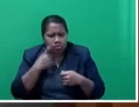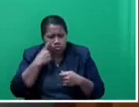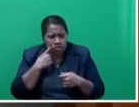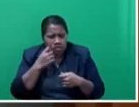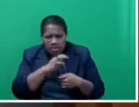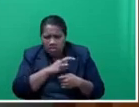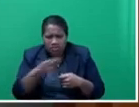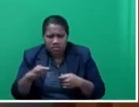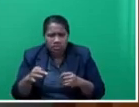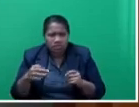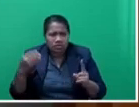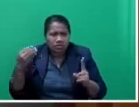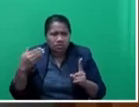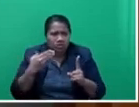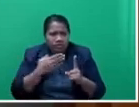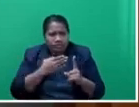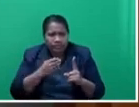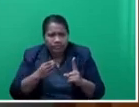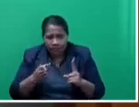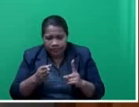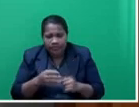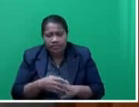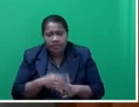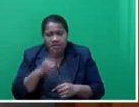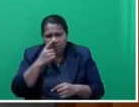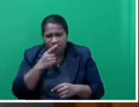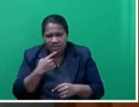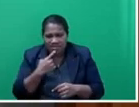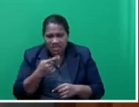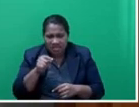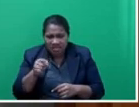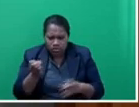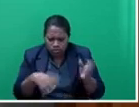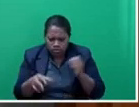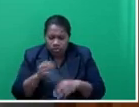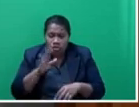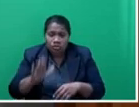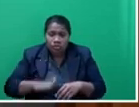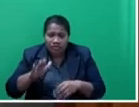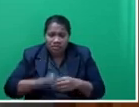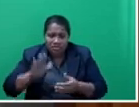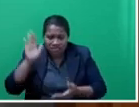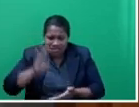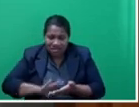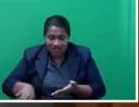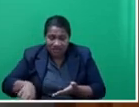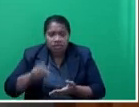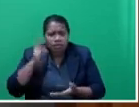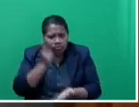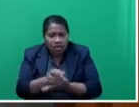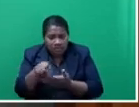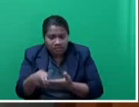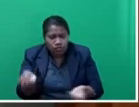mislead the people in saying that that contributes to poverty alleviation, Honorable Speaker. Really, what that contributes